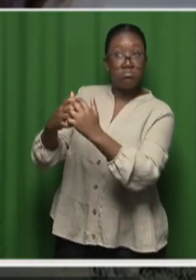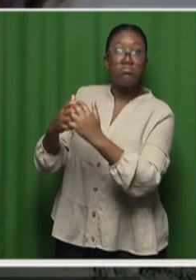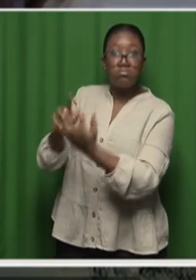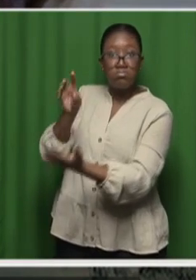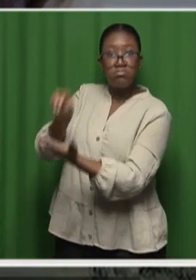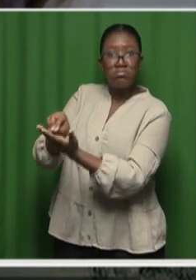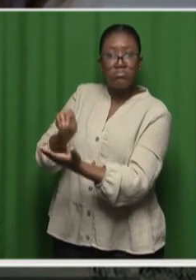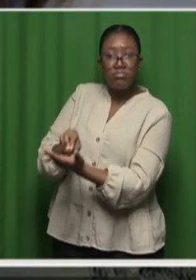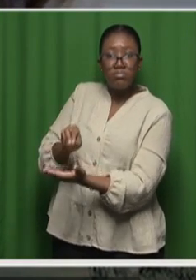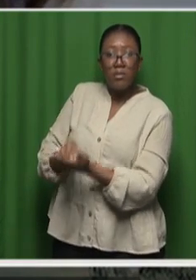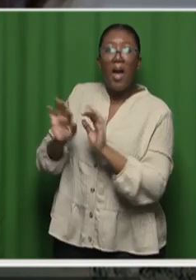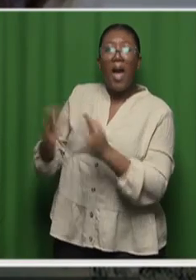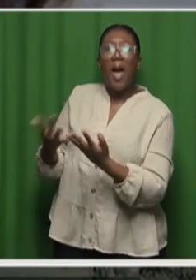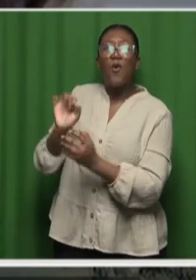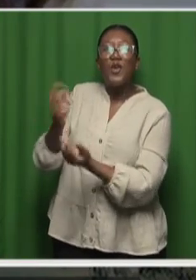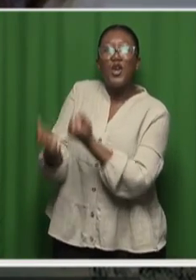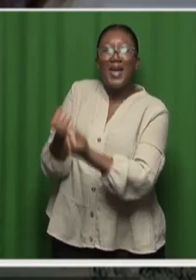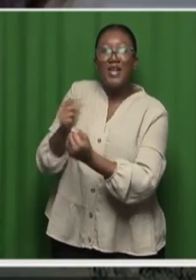trademark infringement here?